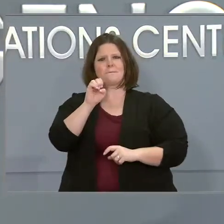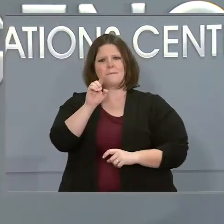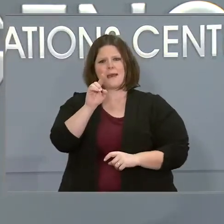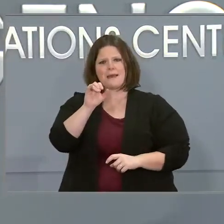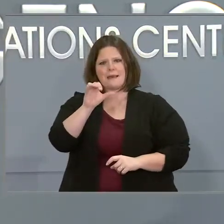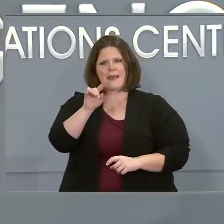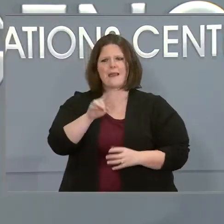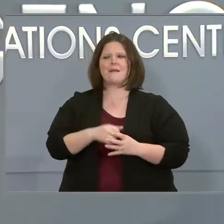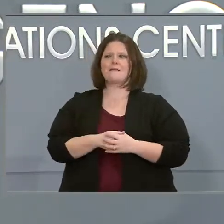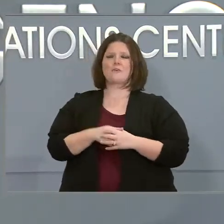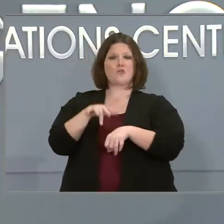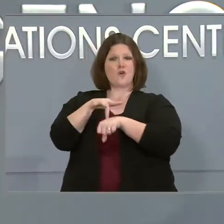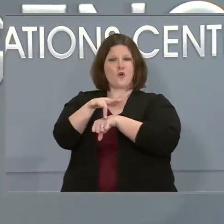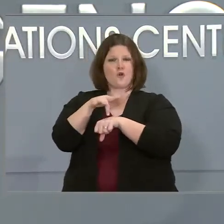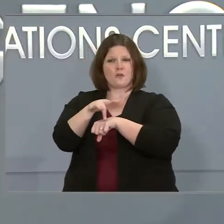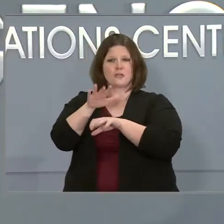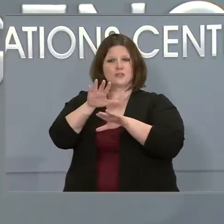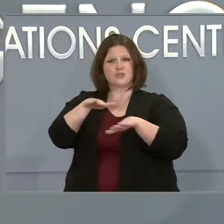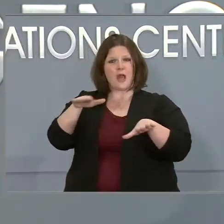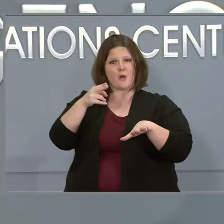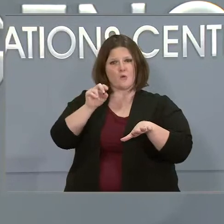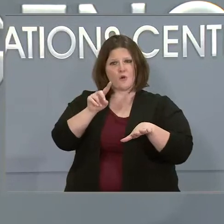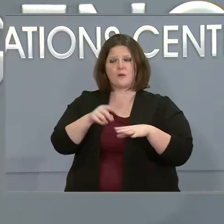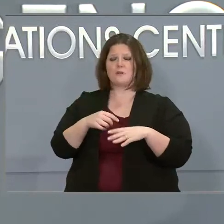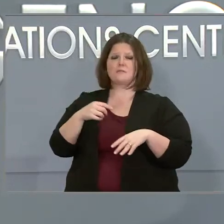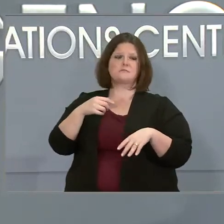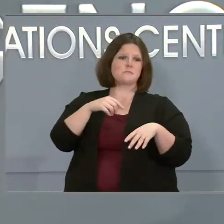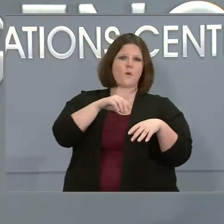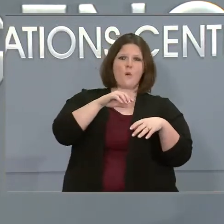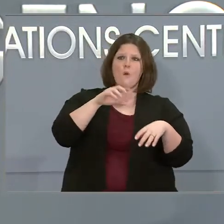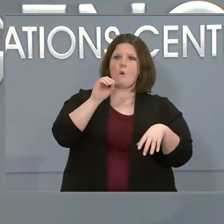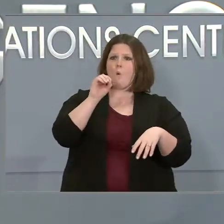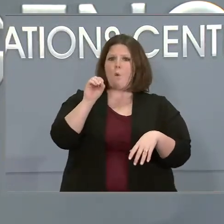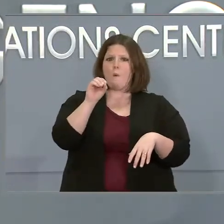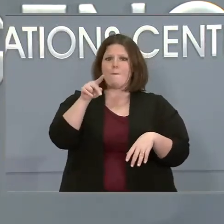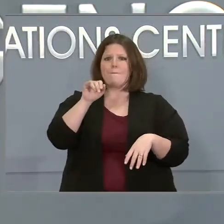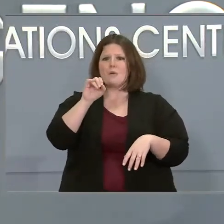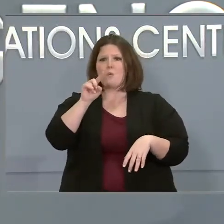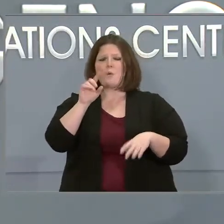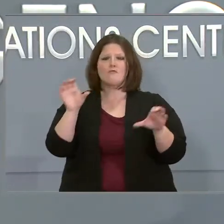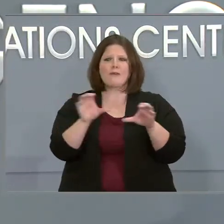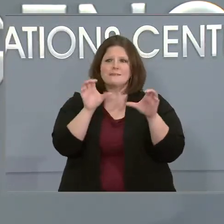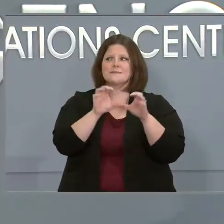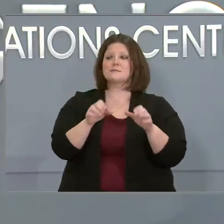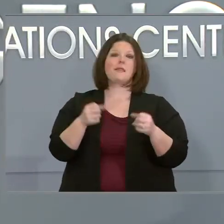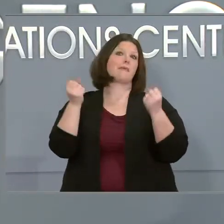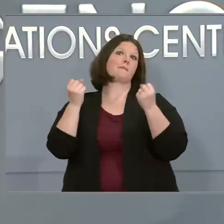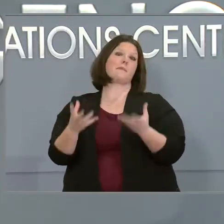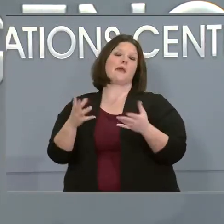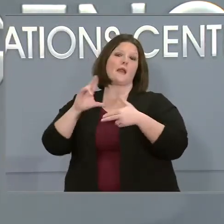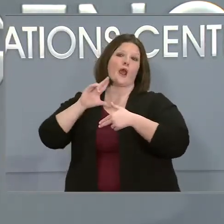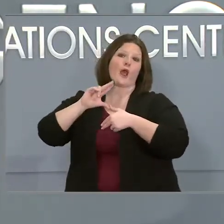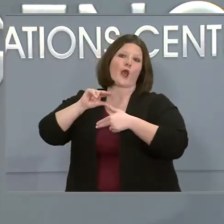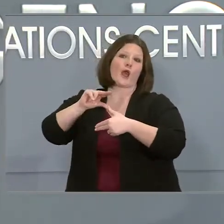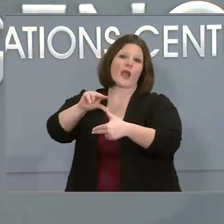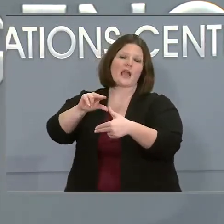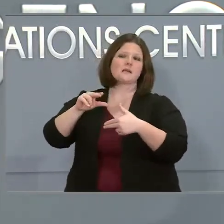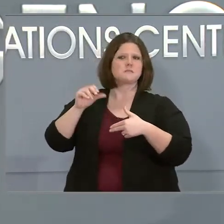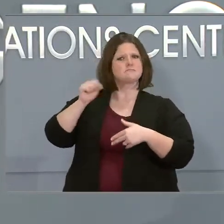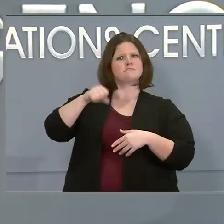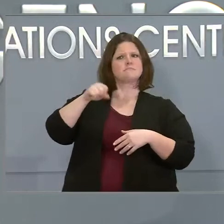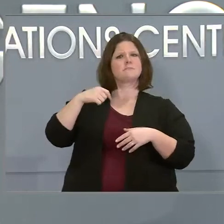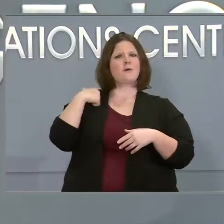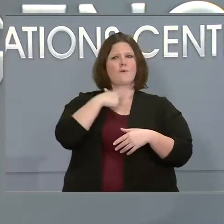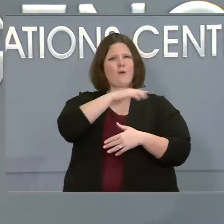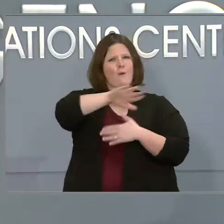childhood, responding to the opioid crisis, the unfortunate many hurricanes that we had to respond to together with emergency